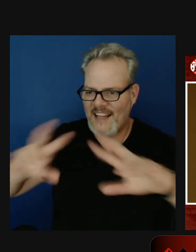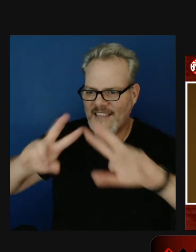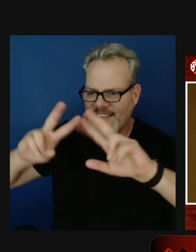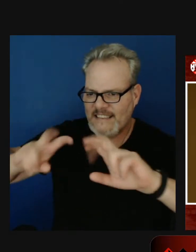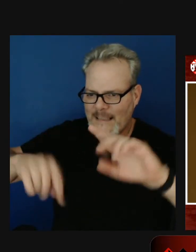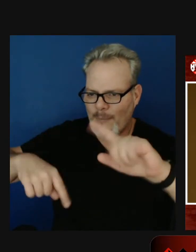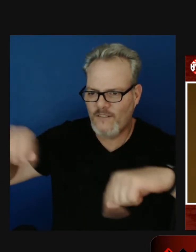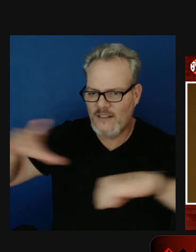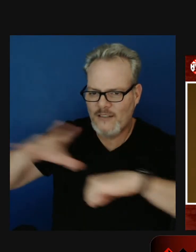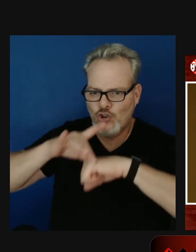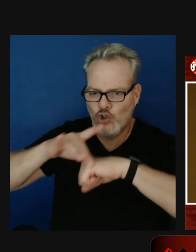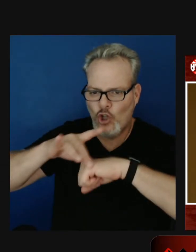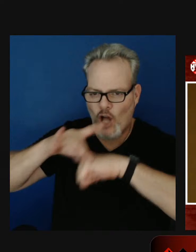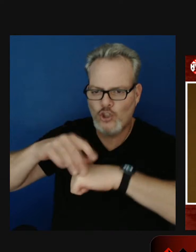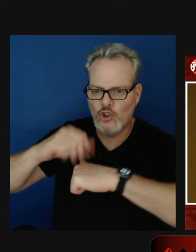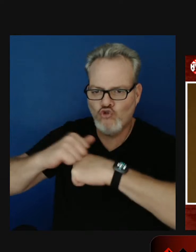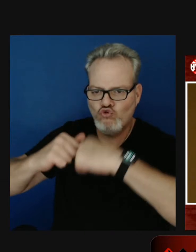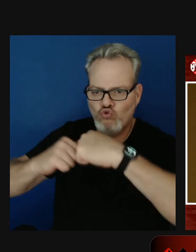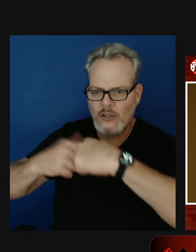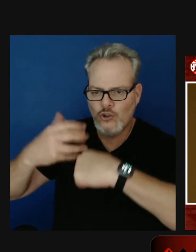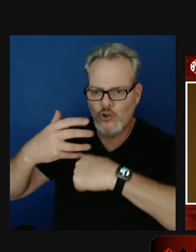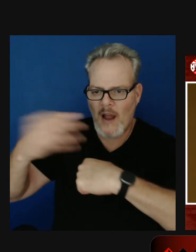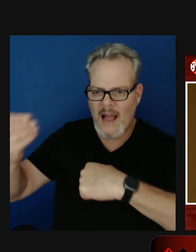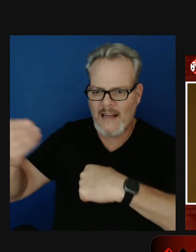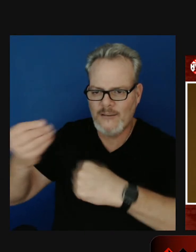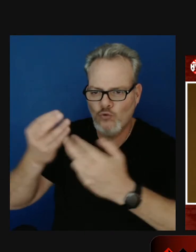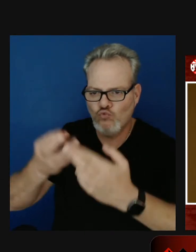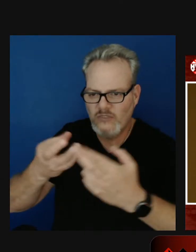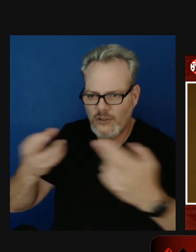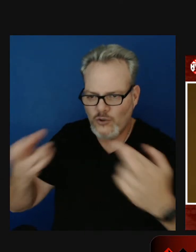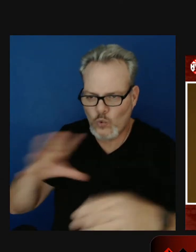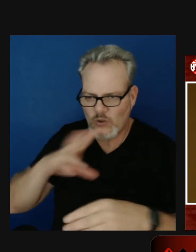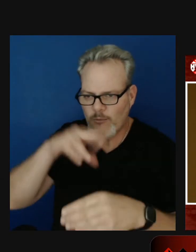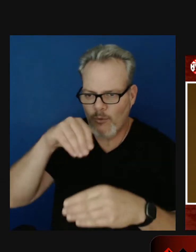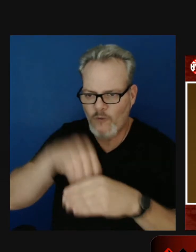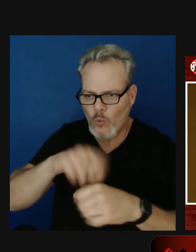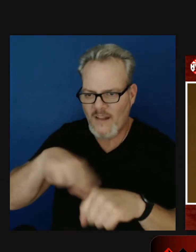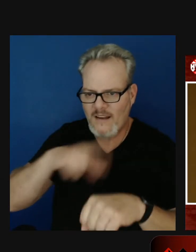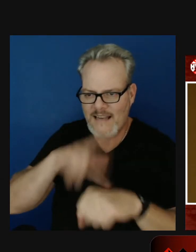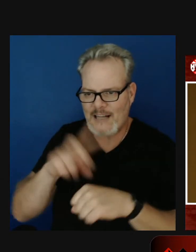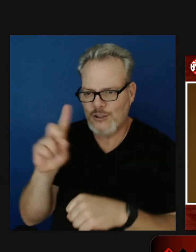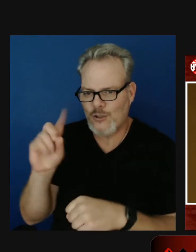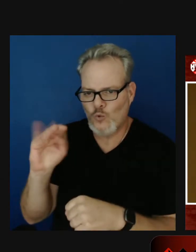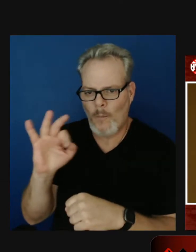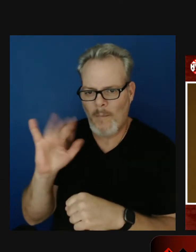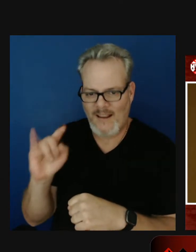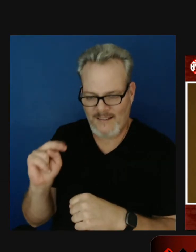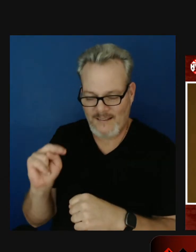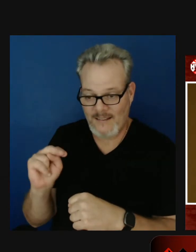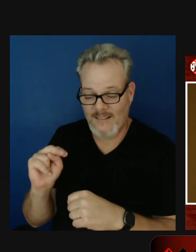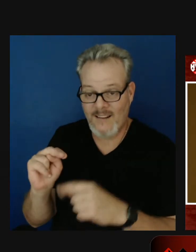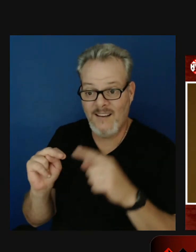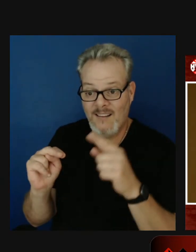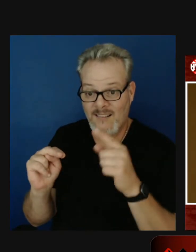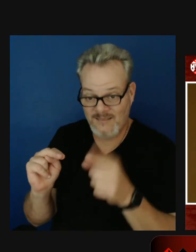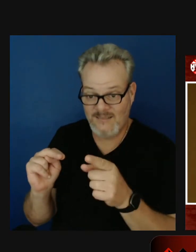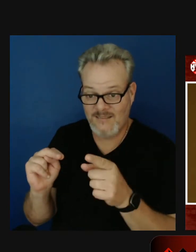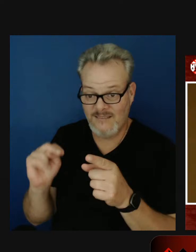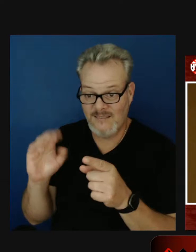domain. Now, this is really, John Wesley Powell took this, a couple steps, and he's kind of the